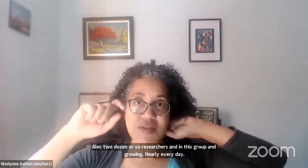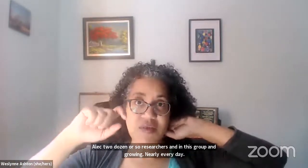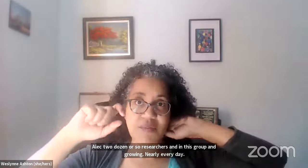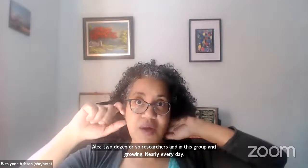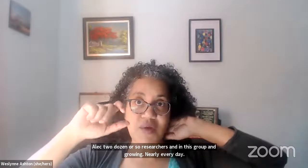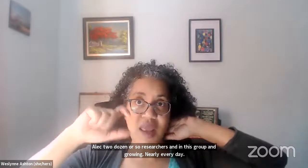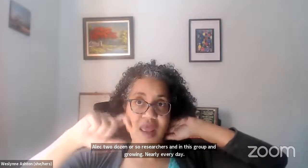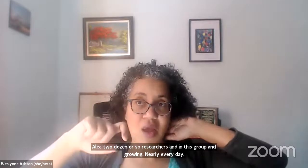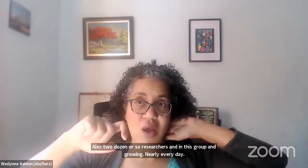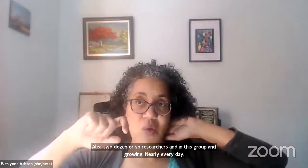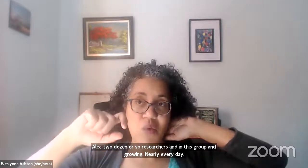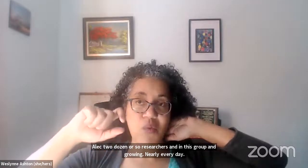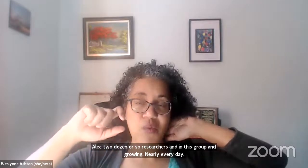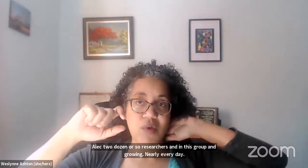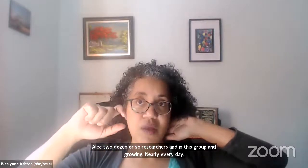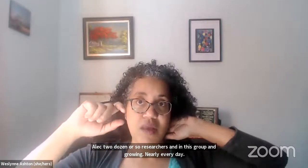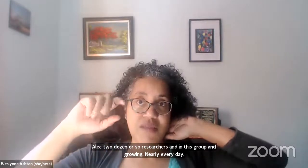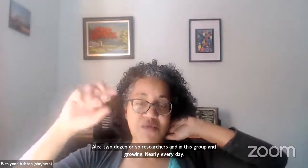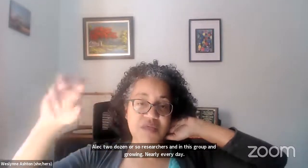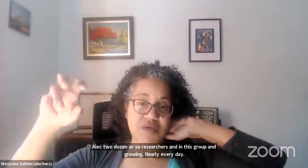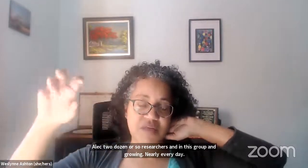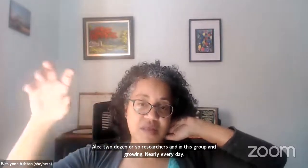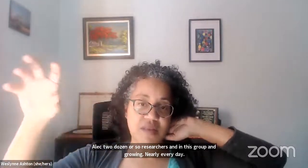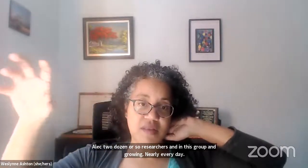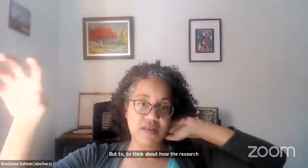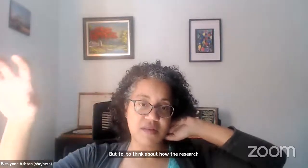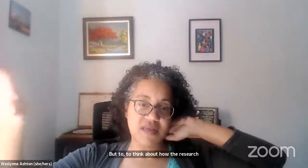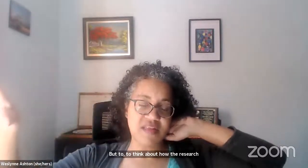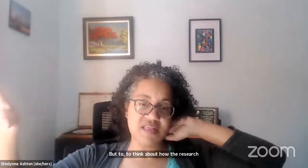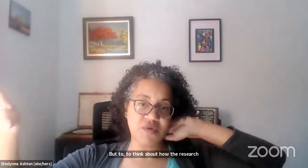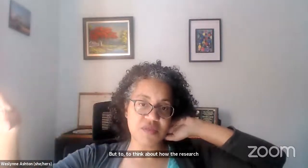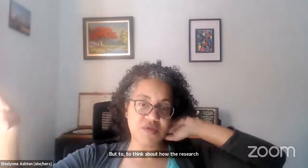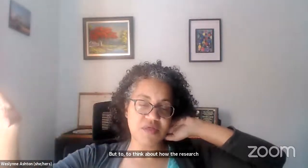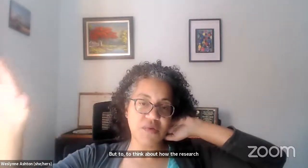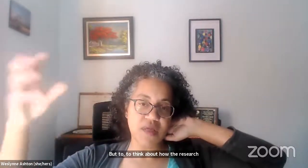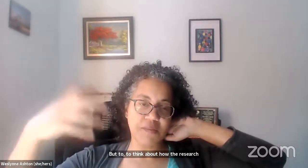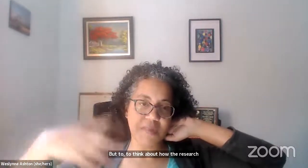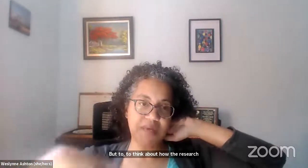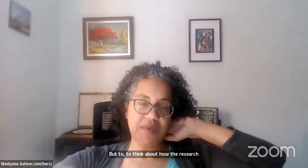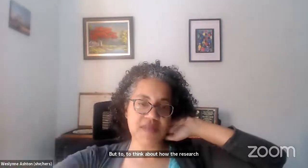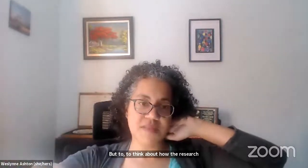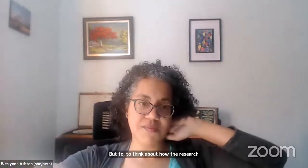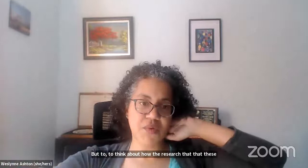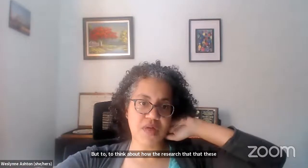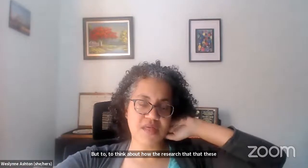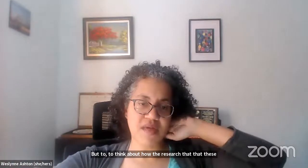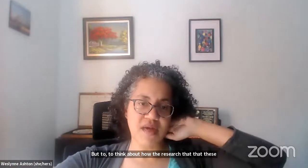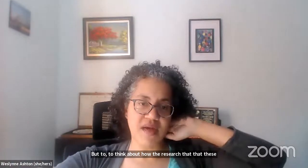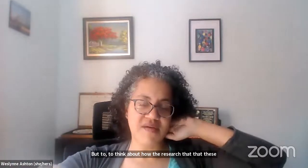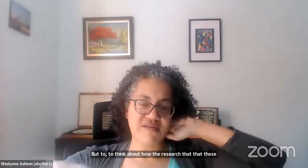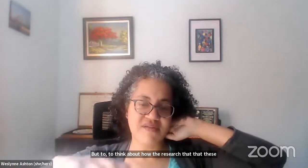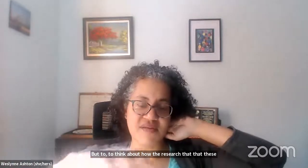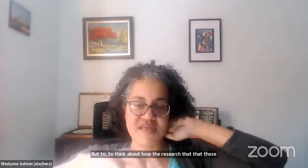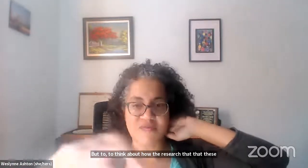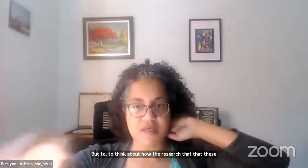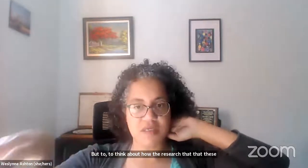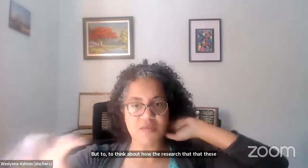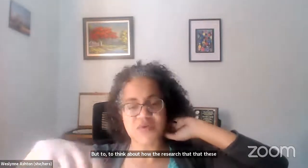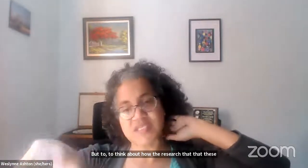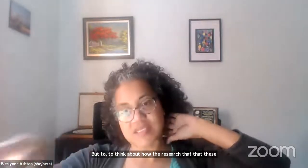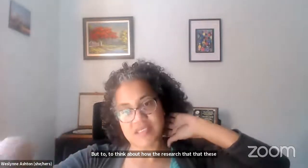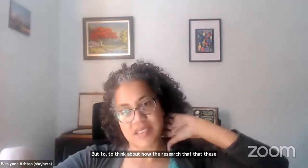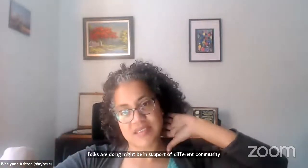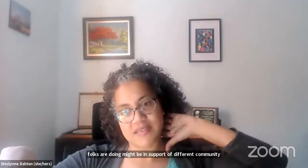to think about how the research that these folks are doing might be in support of